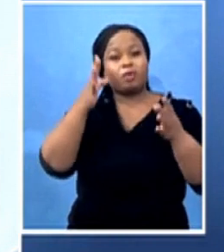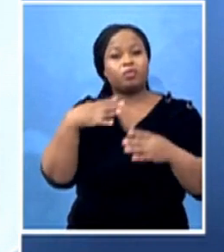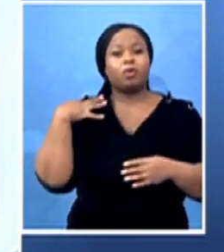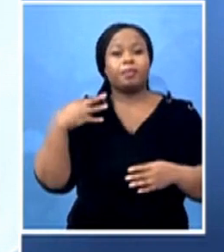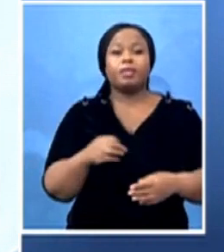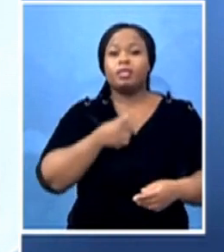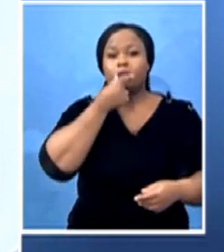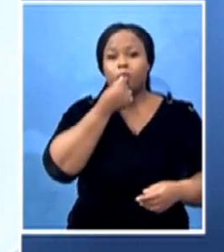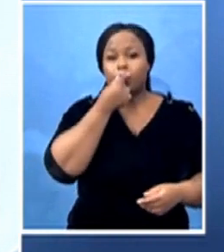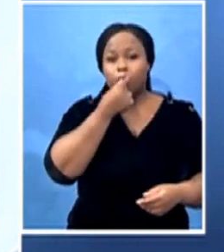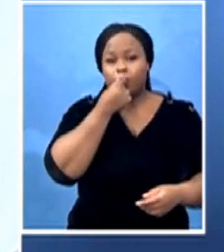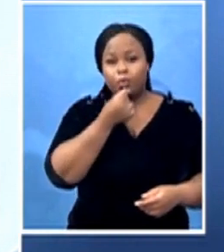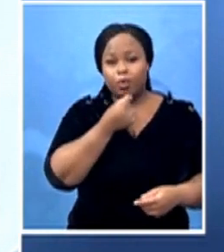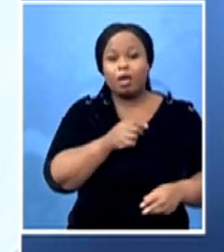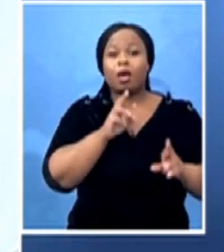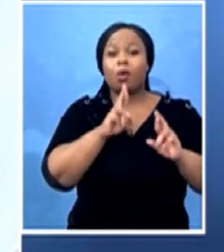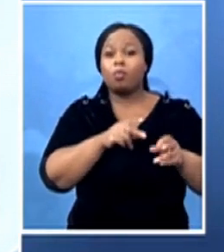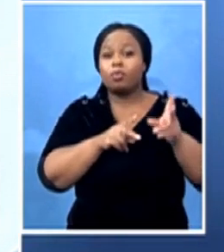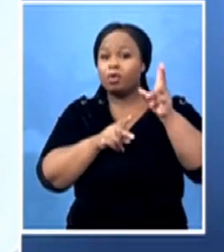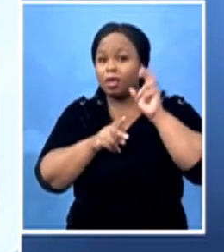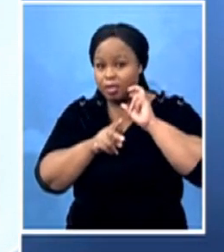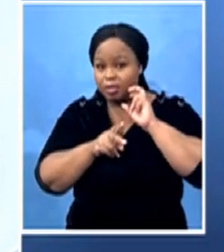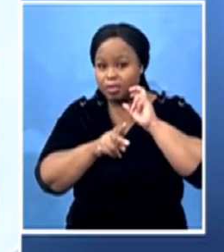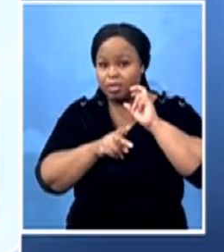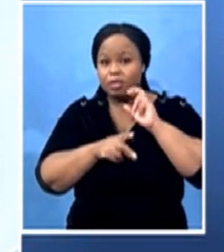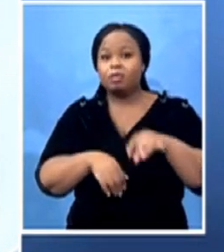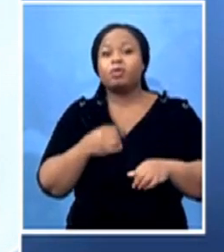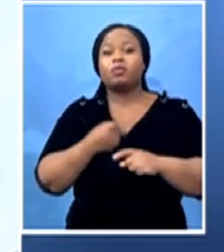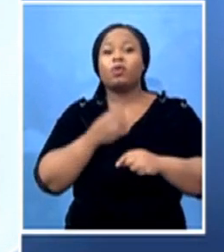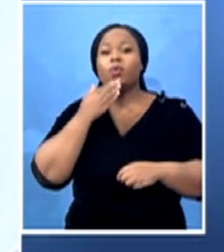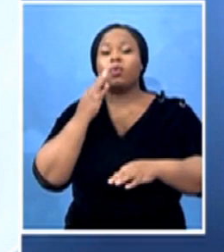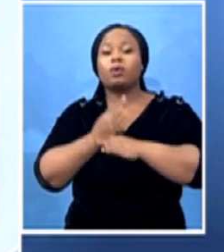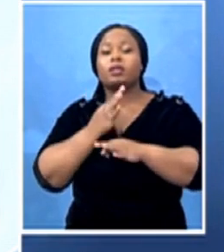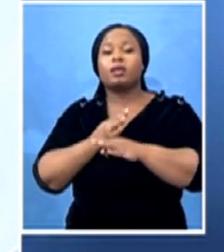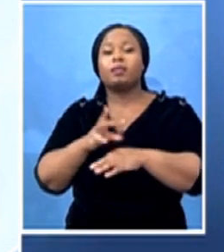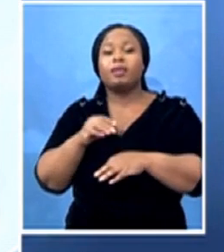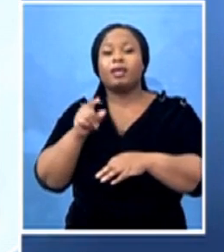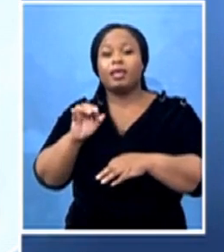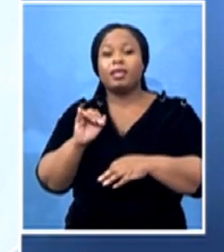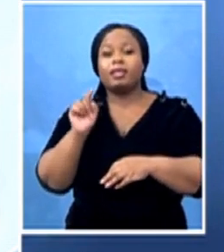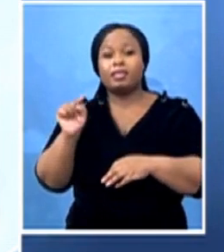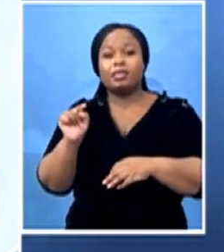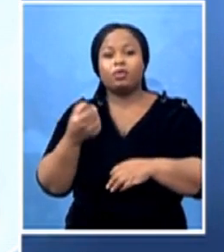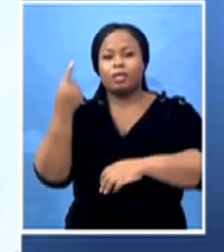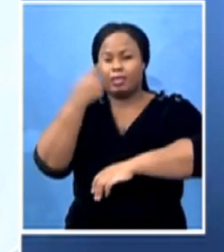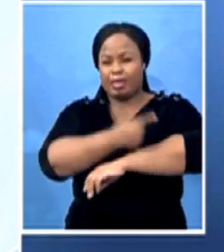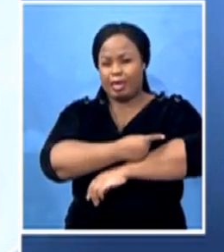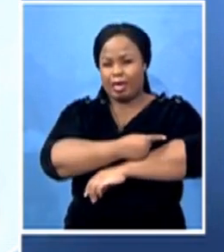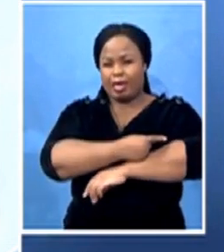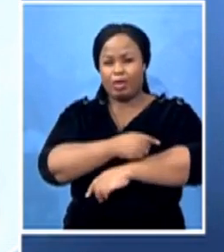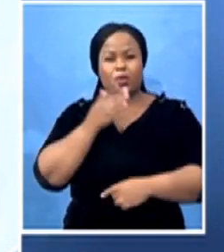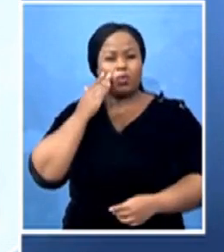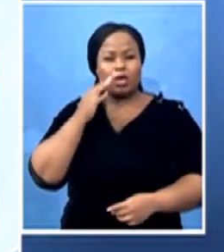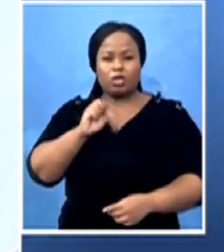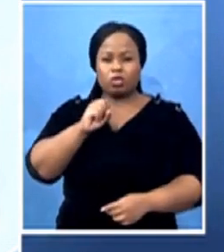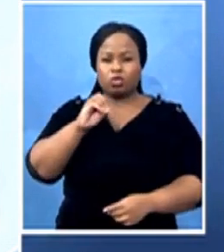the impassioned cry of Andrew Mlangeni on the day of Sona this year. Please heed the